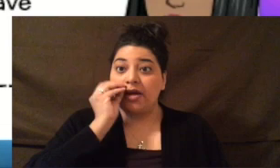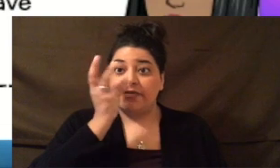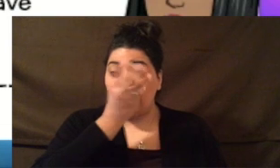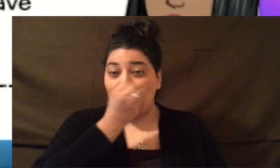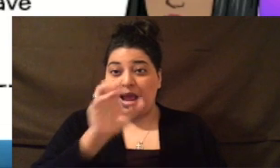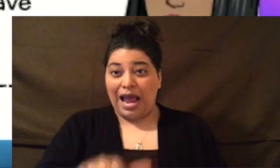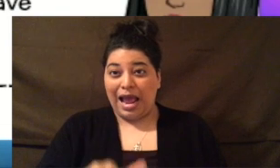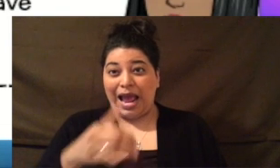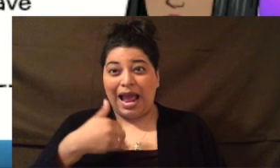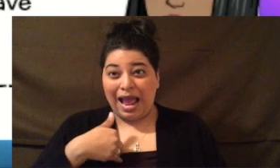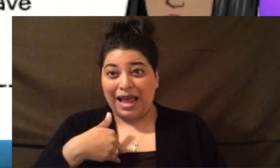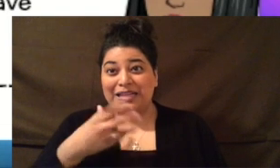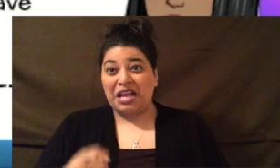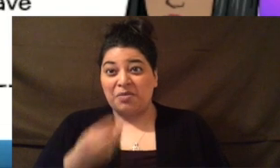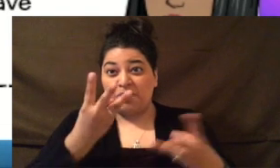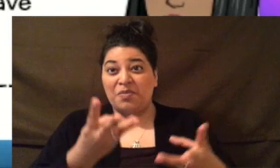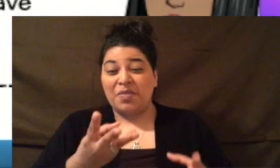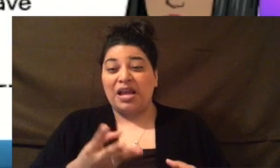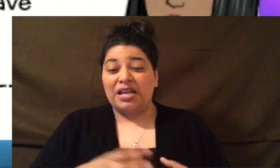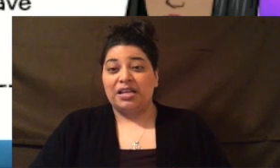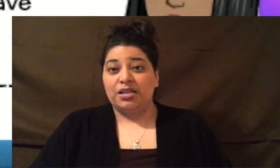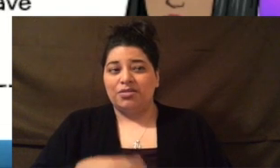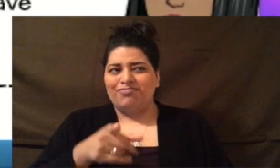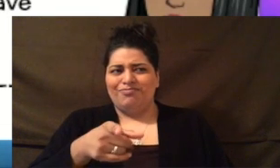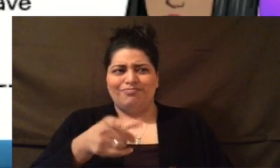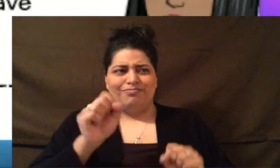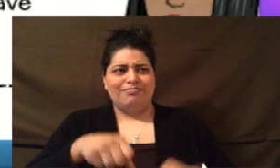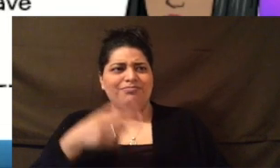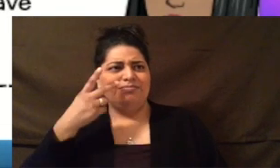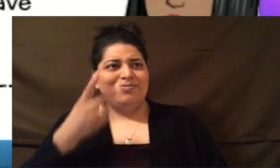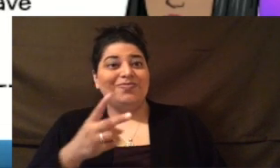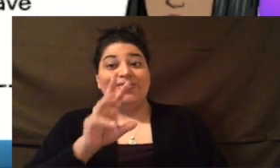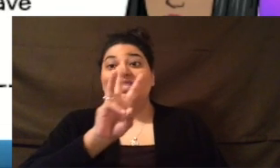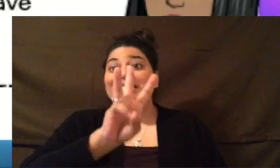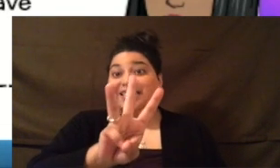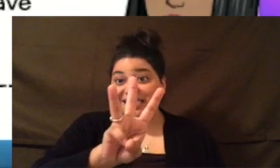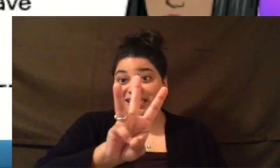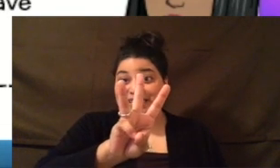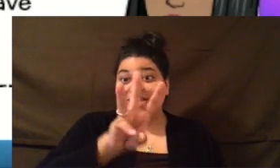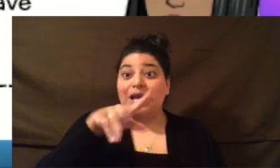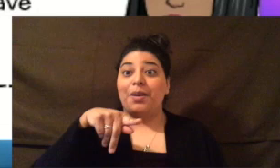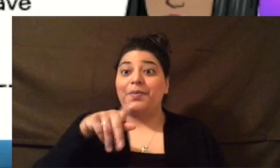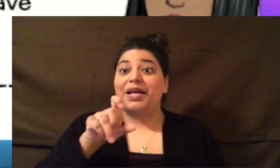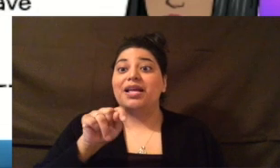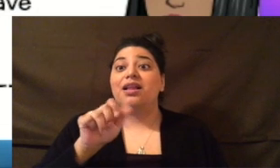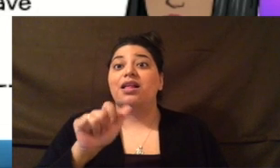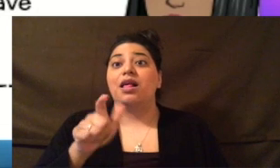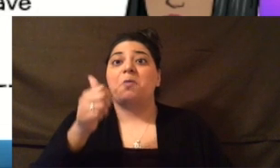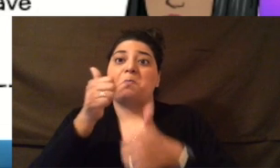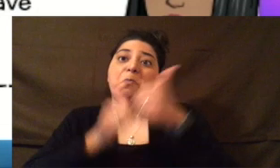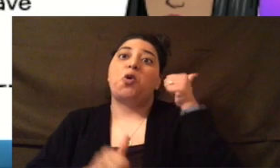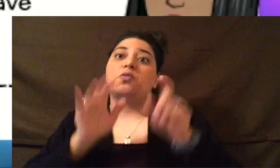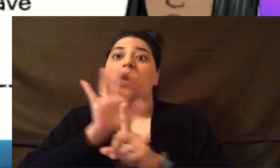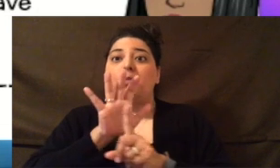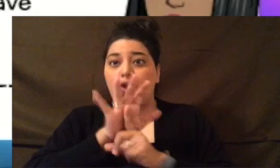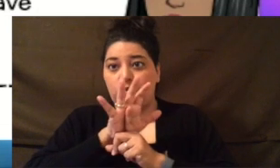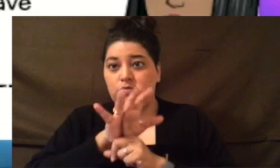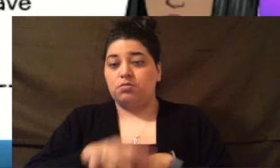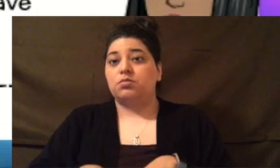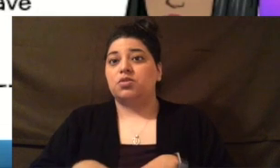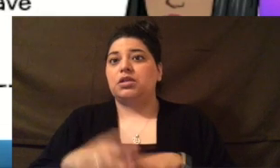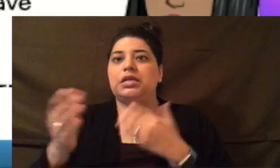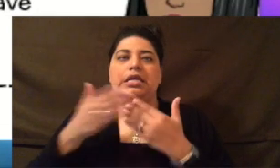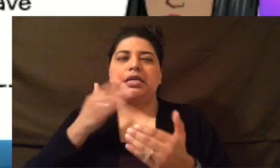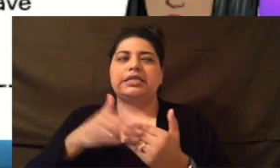flowers had that many petals. And just by looking at it, you're able to see that 6 petals was the